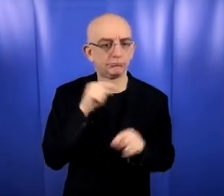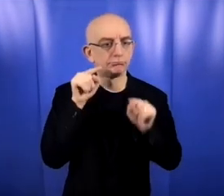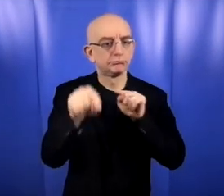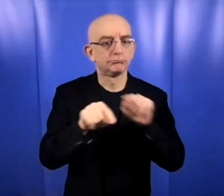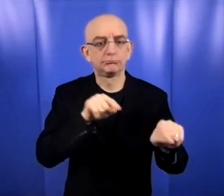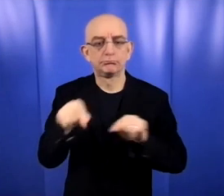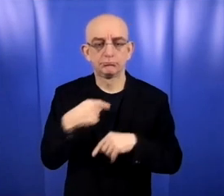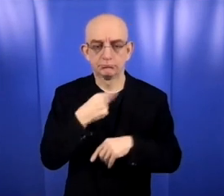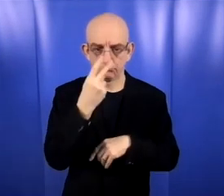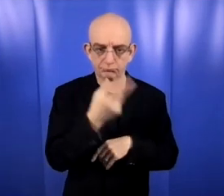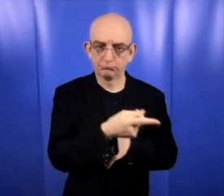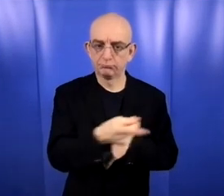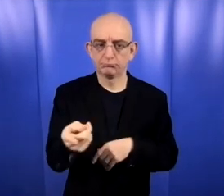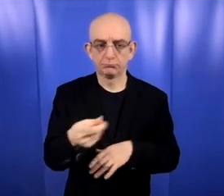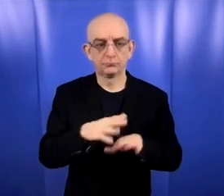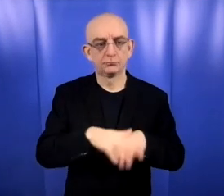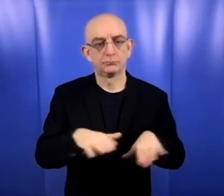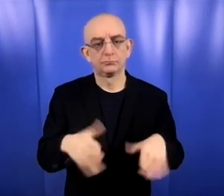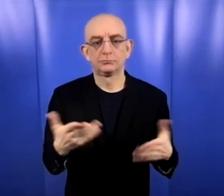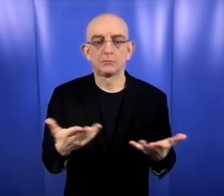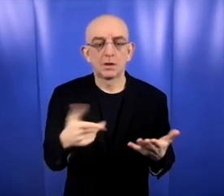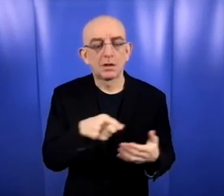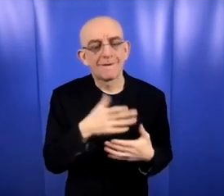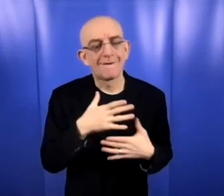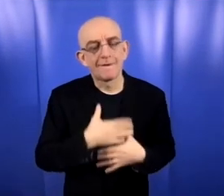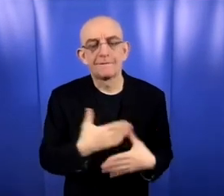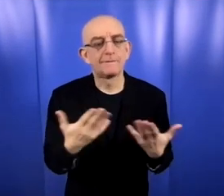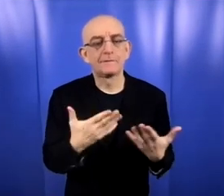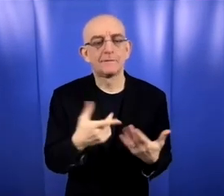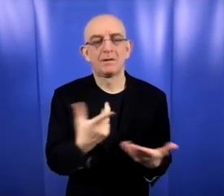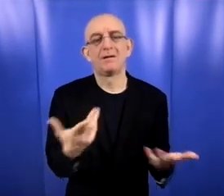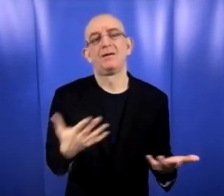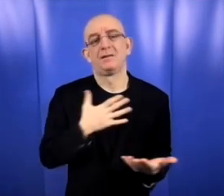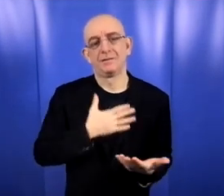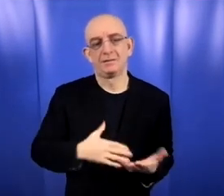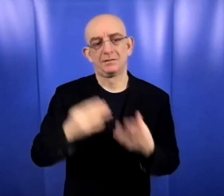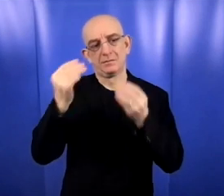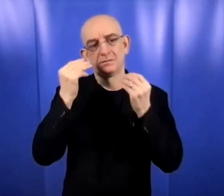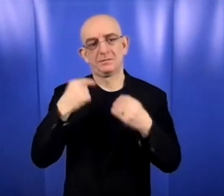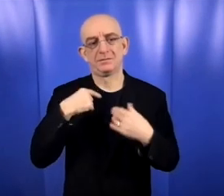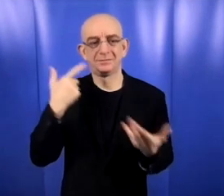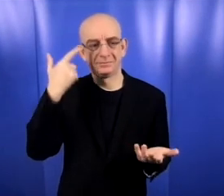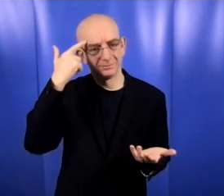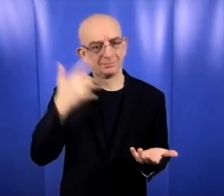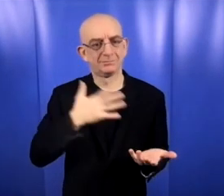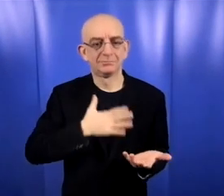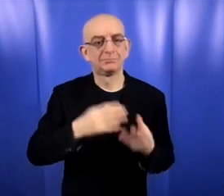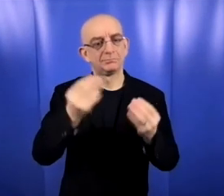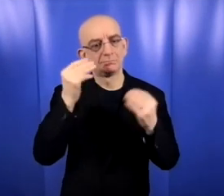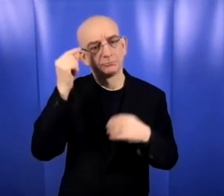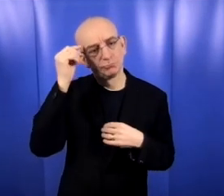UNHCR has facilitated that sometimes by allowing for distance learning, and sometimes by working